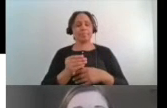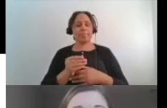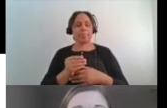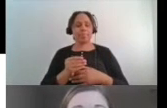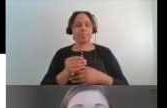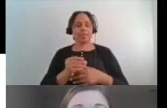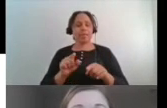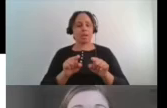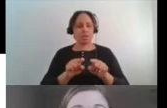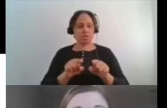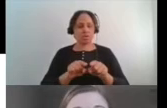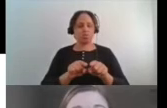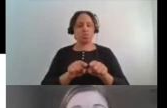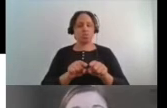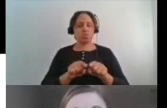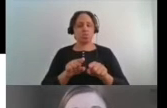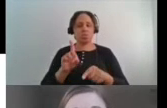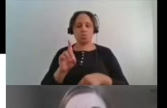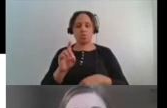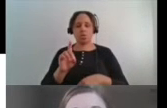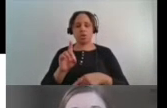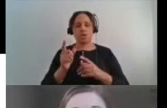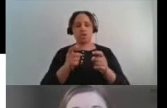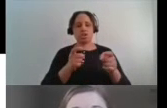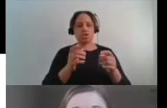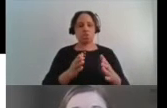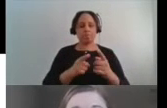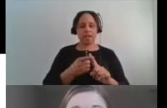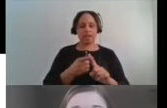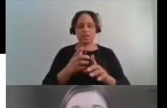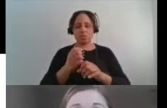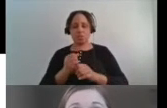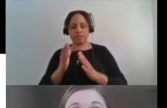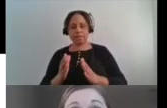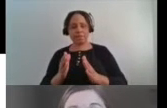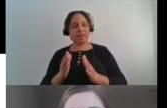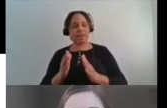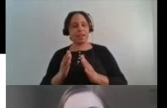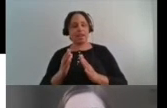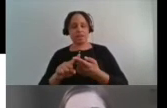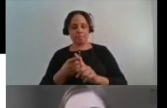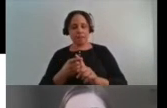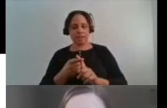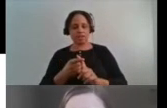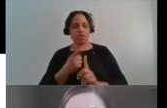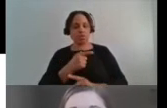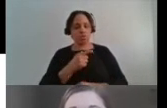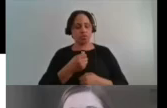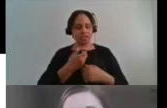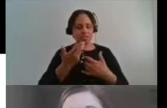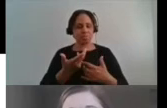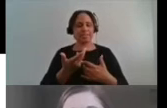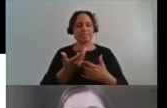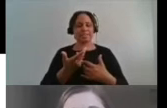are also donor buddies and recipient buddies who have verbalized an interest in being buddies for us, so we